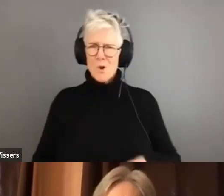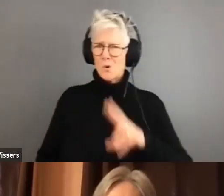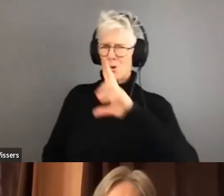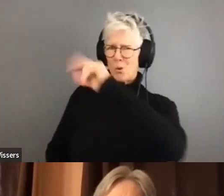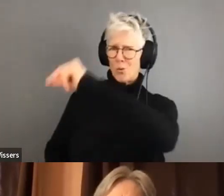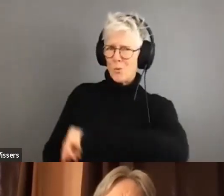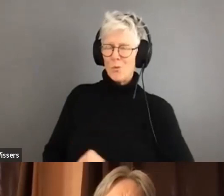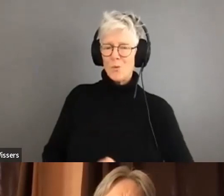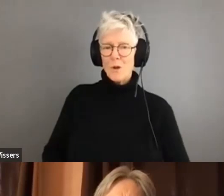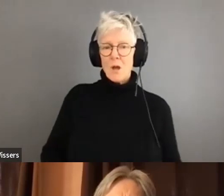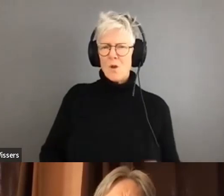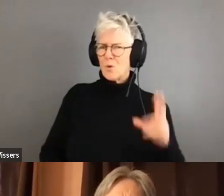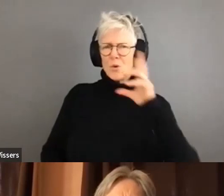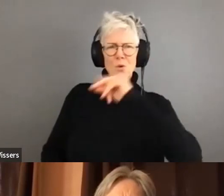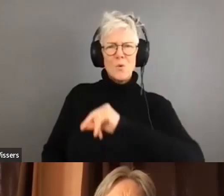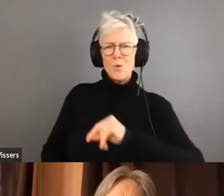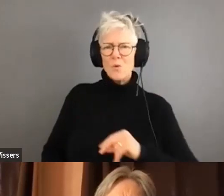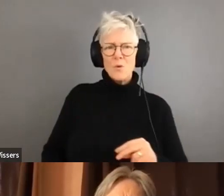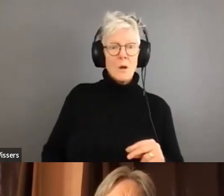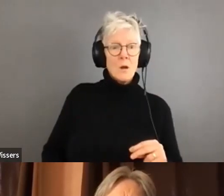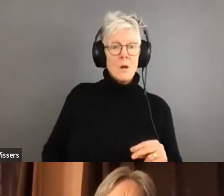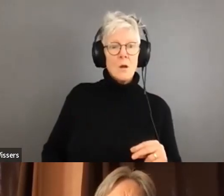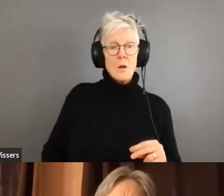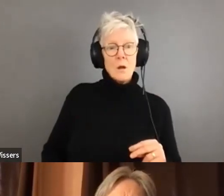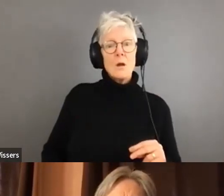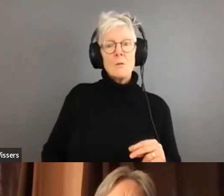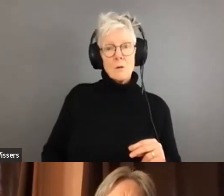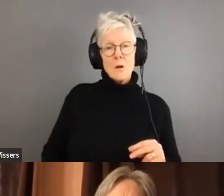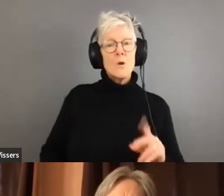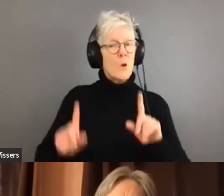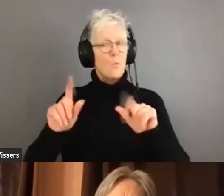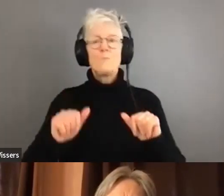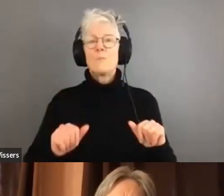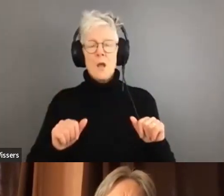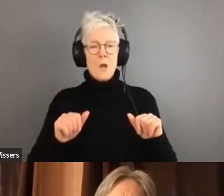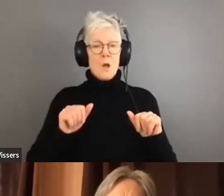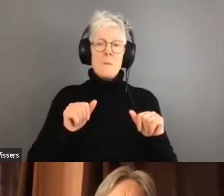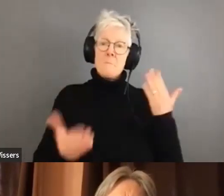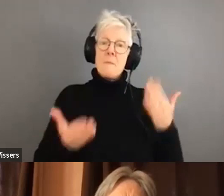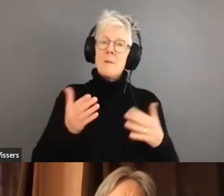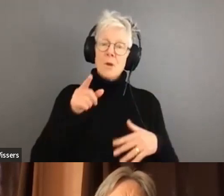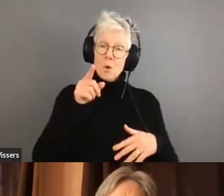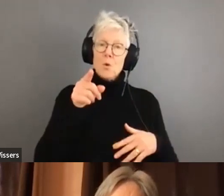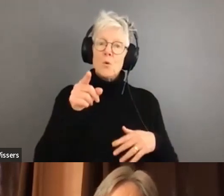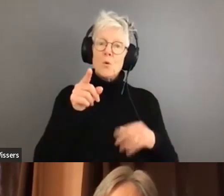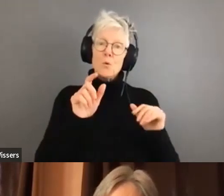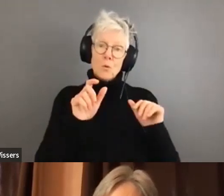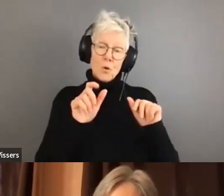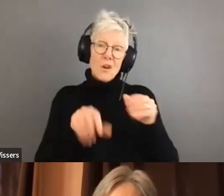thing. They're like, and this is something too you may want to put at the end of your